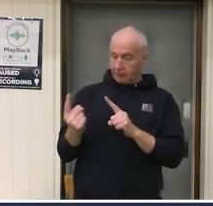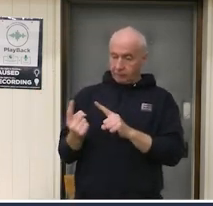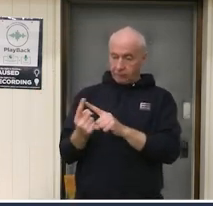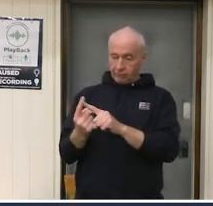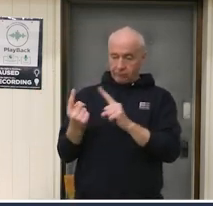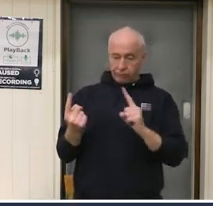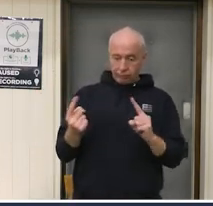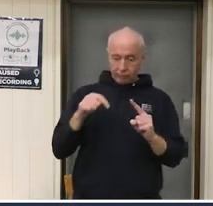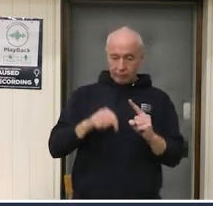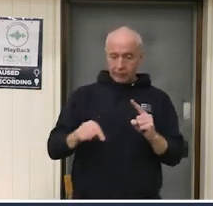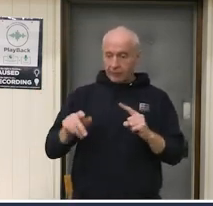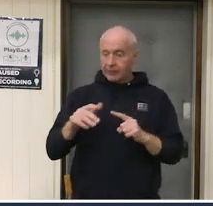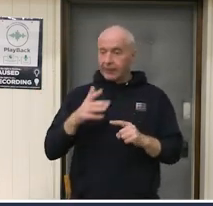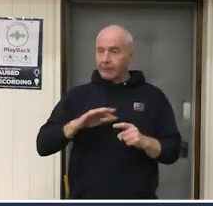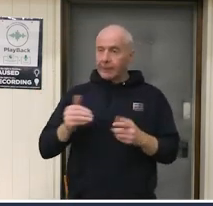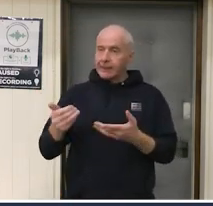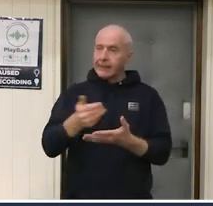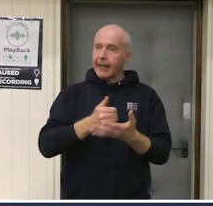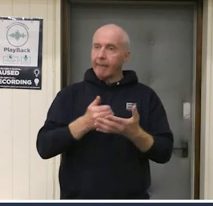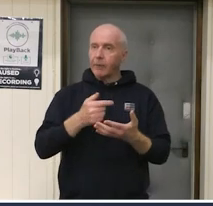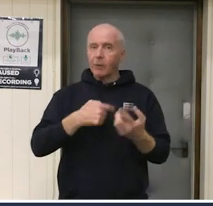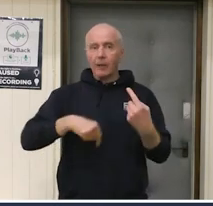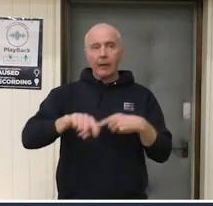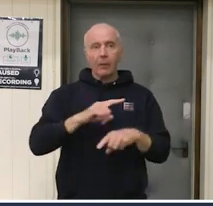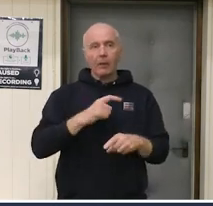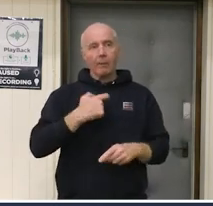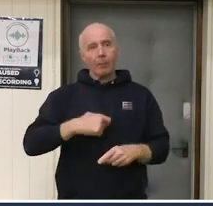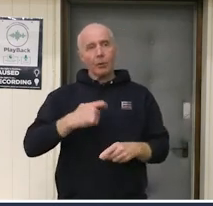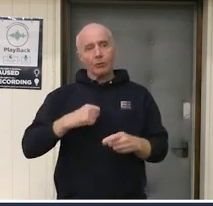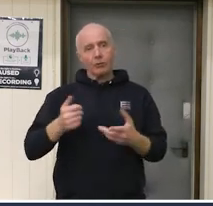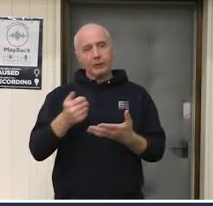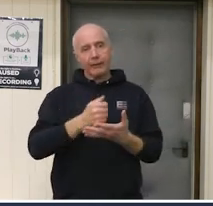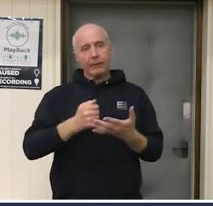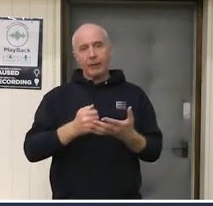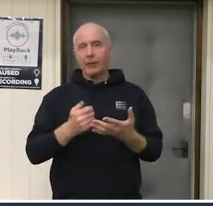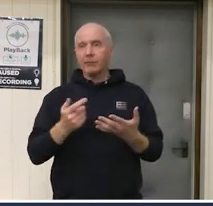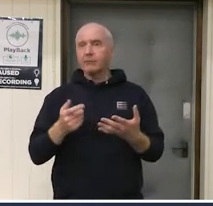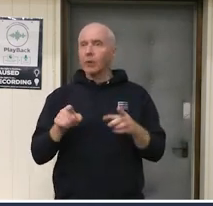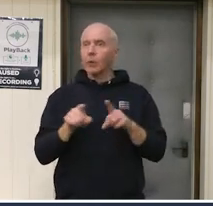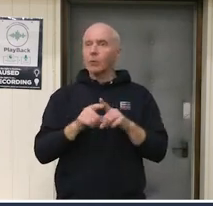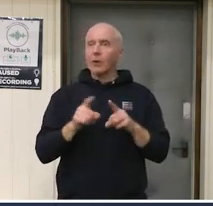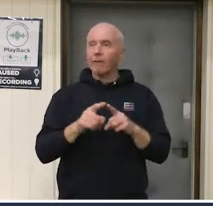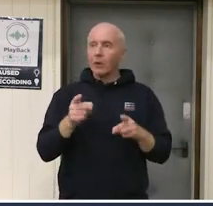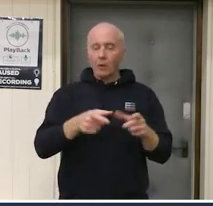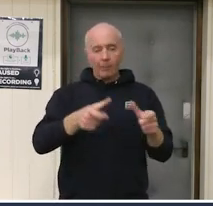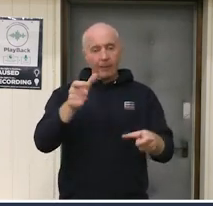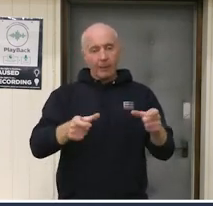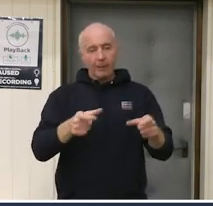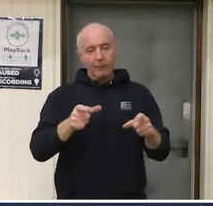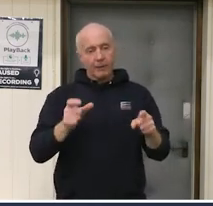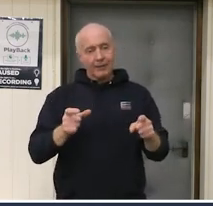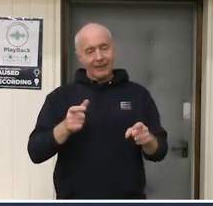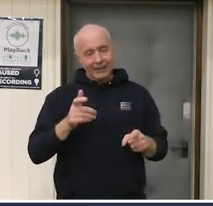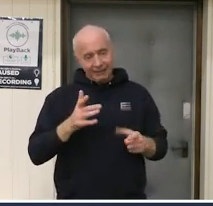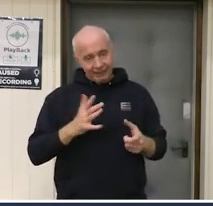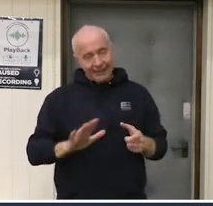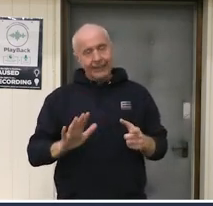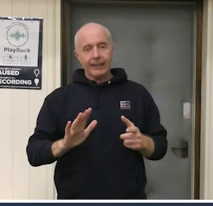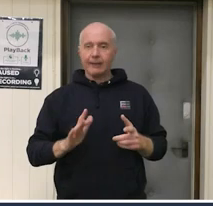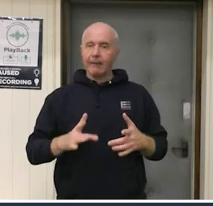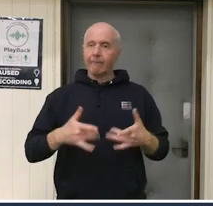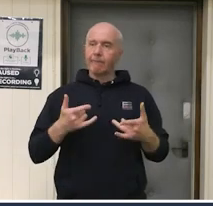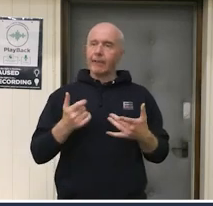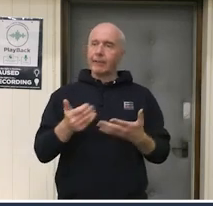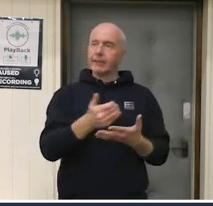safe in terms of our own personal safety, etc., and also proliferation and things like that. Now, I've got